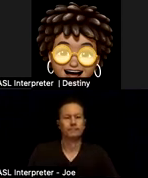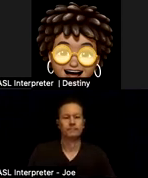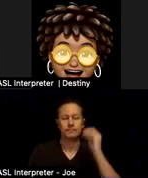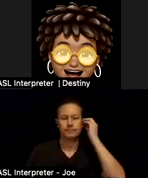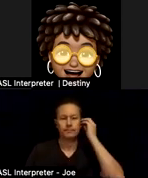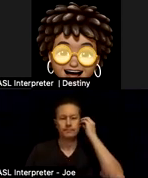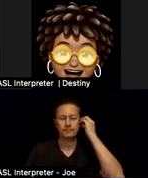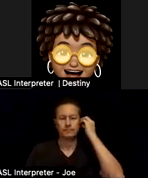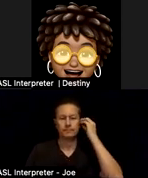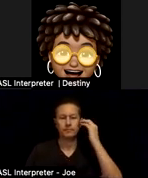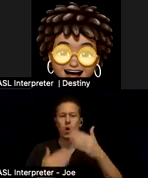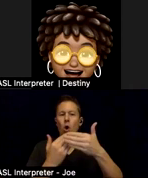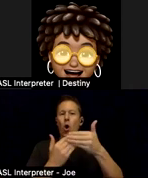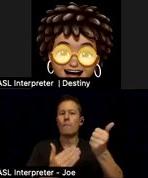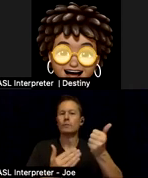Almost there.